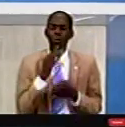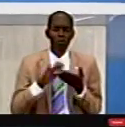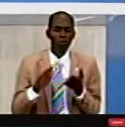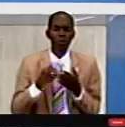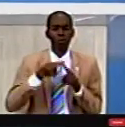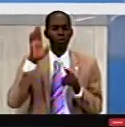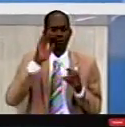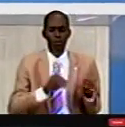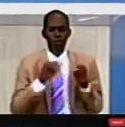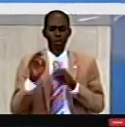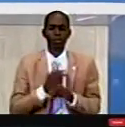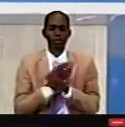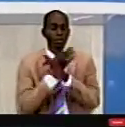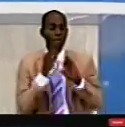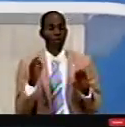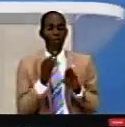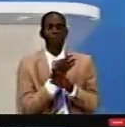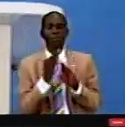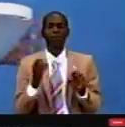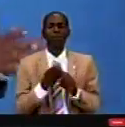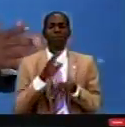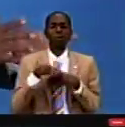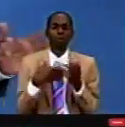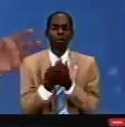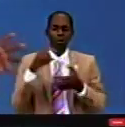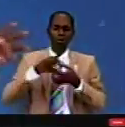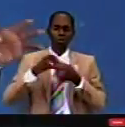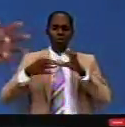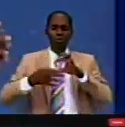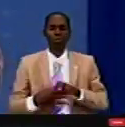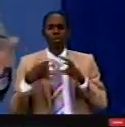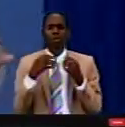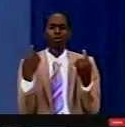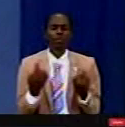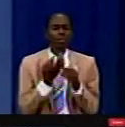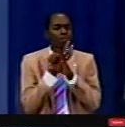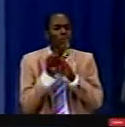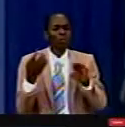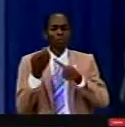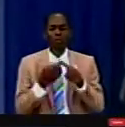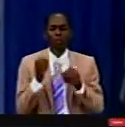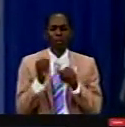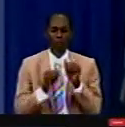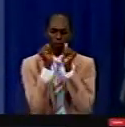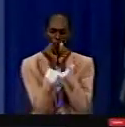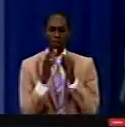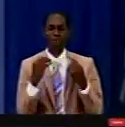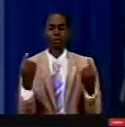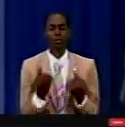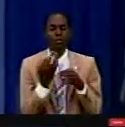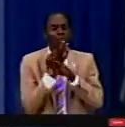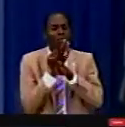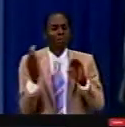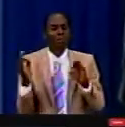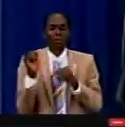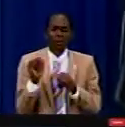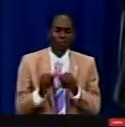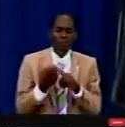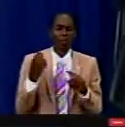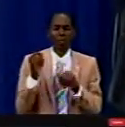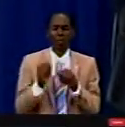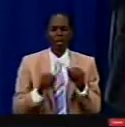from all those chains and shackles of Sinner free from every Monday you're seeing and free from every captivity you've seen